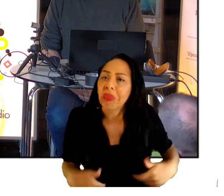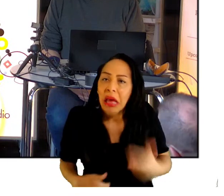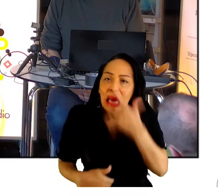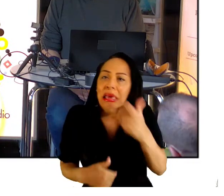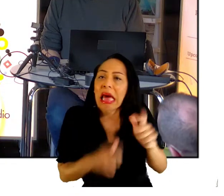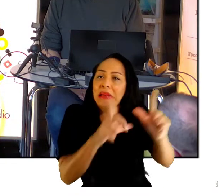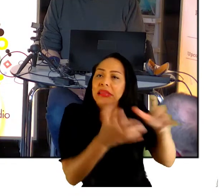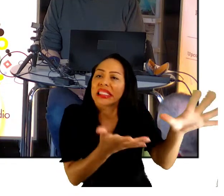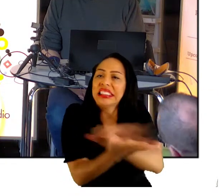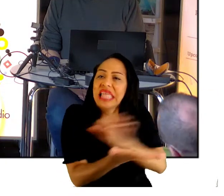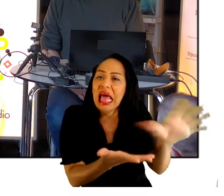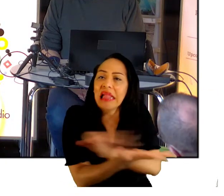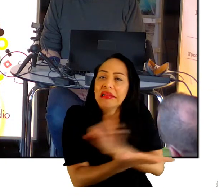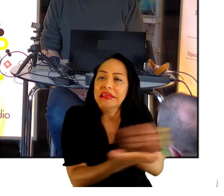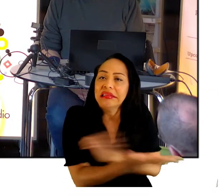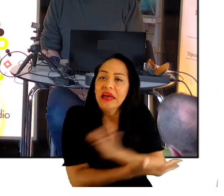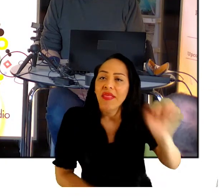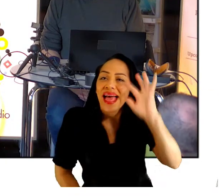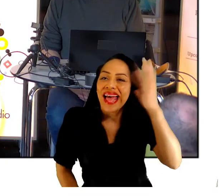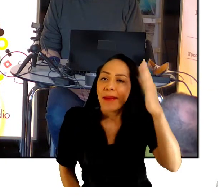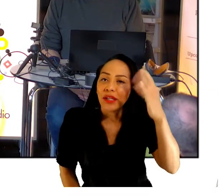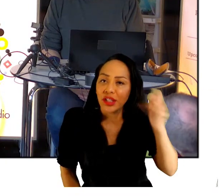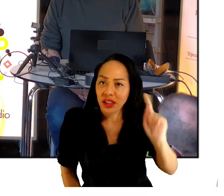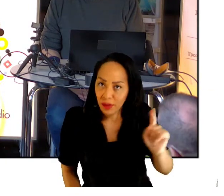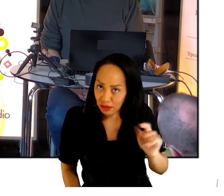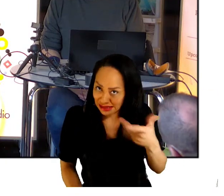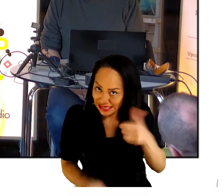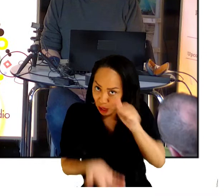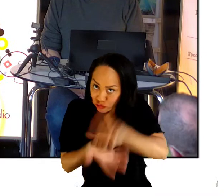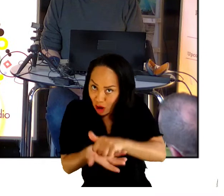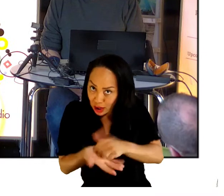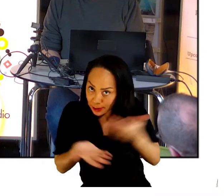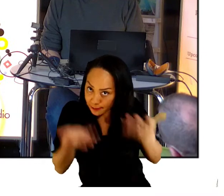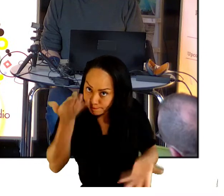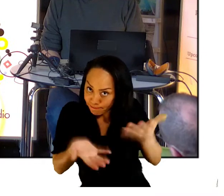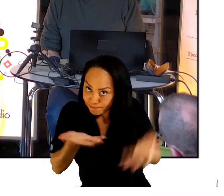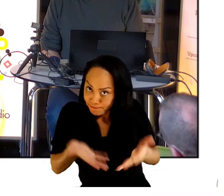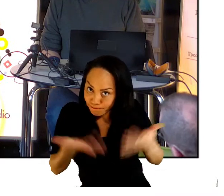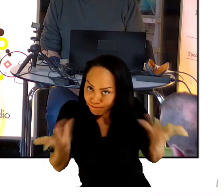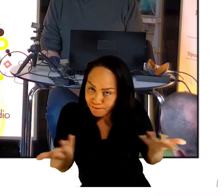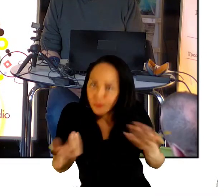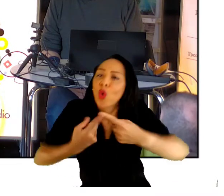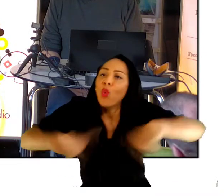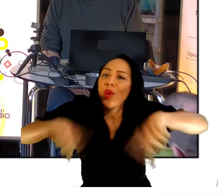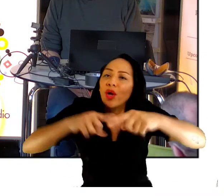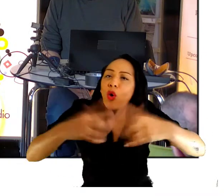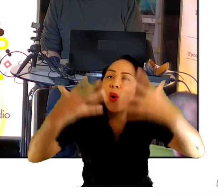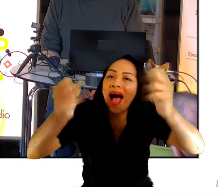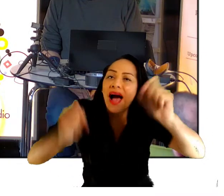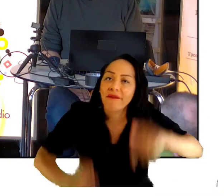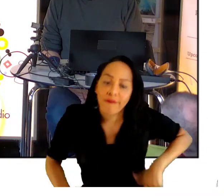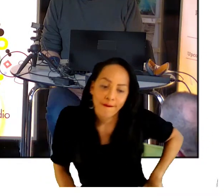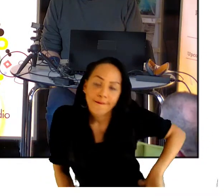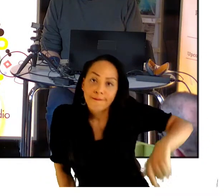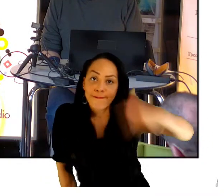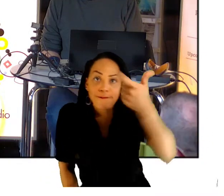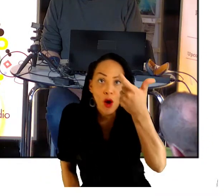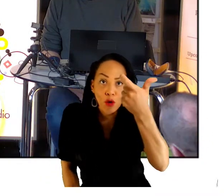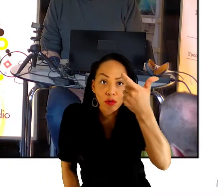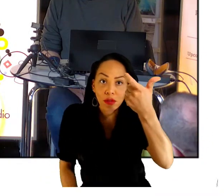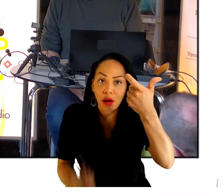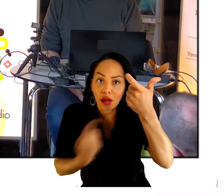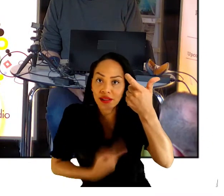And we realized also how, because we all have phones in our pockets and we can pretty much take pictures ourselves, this